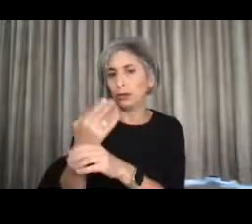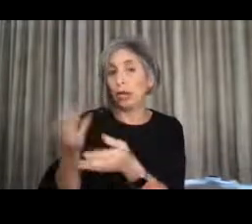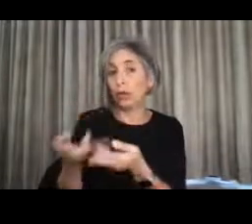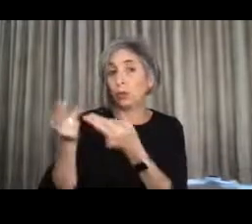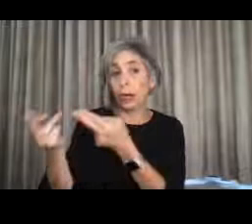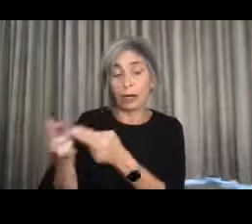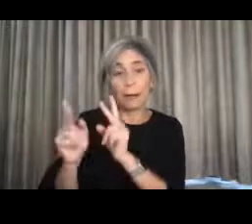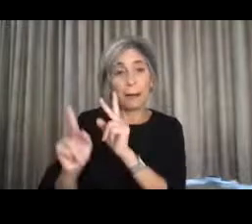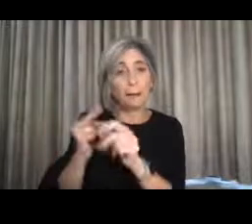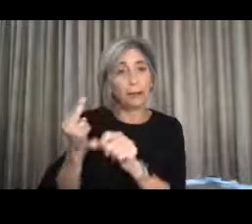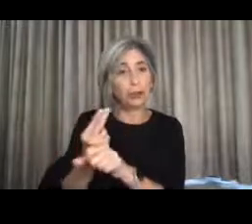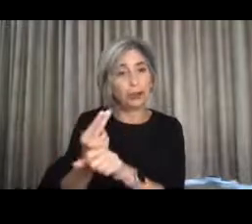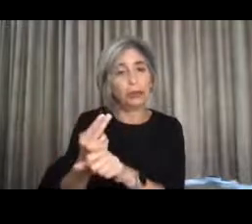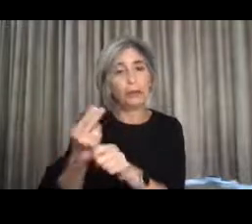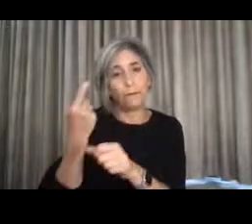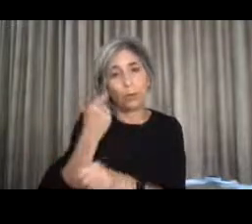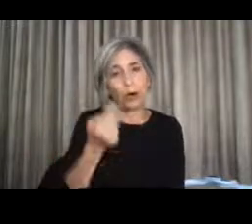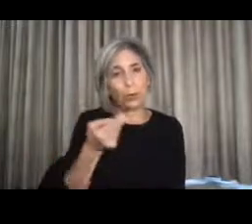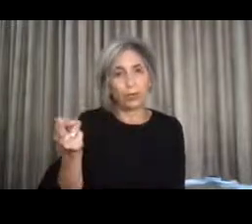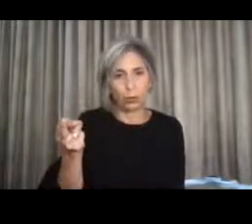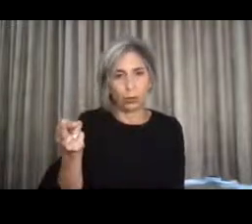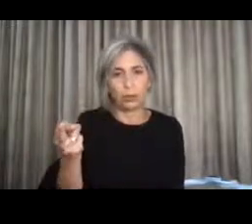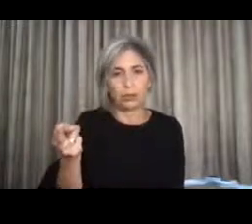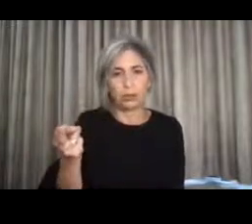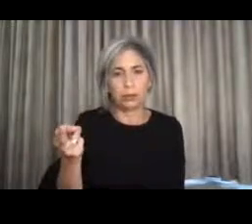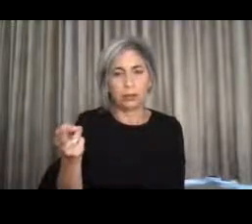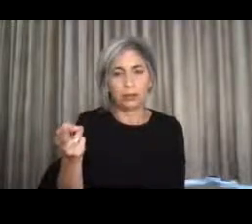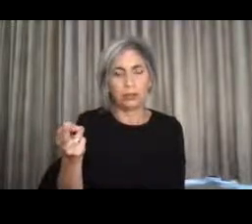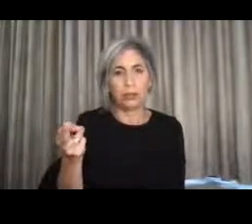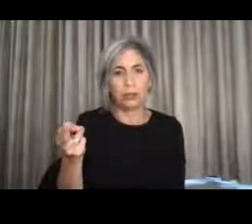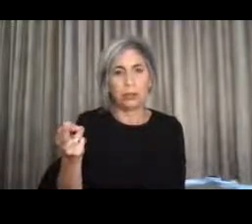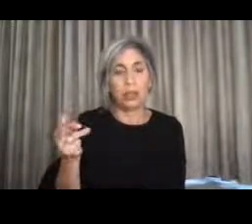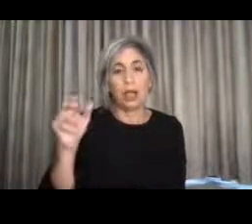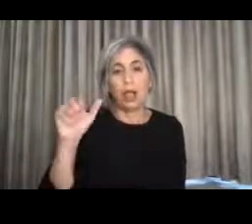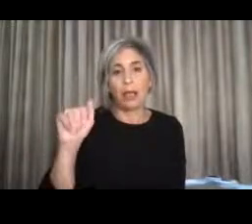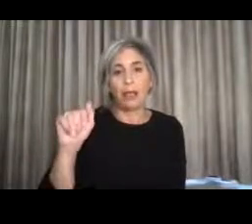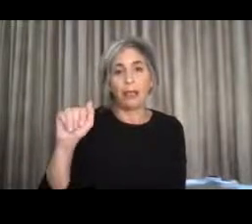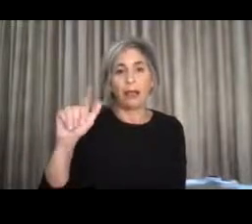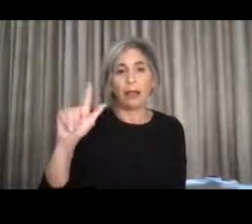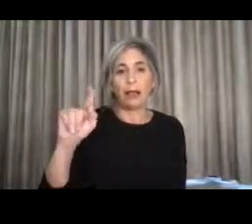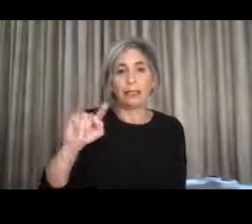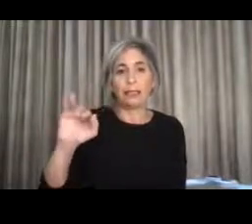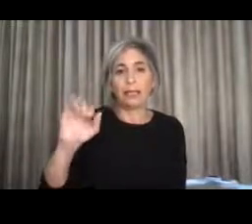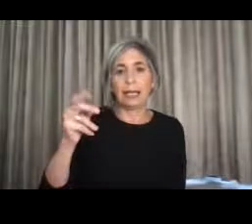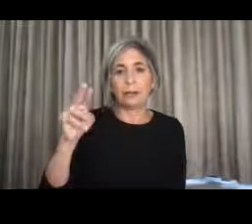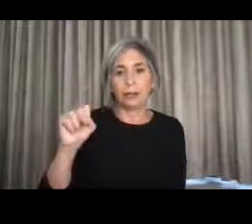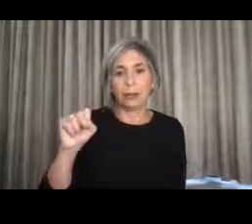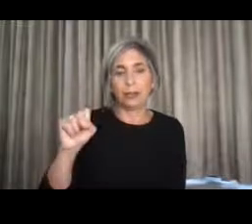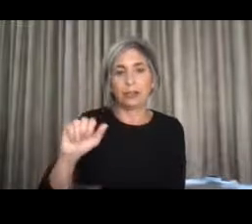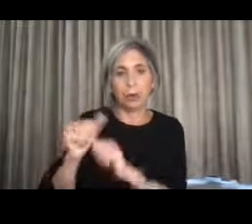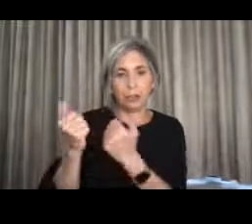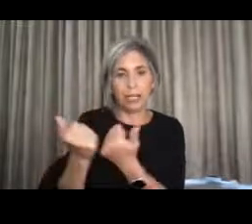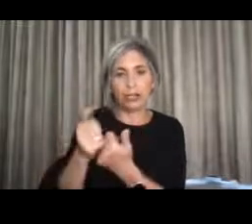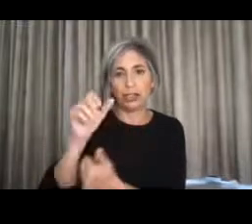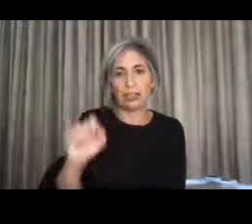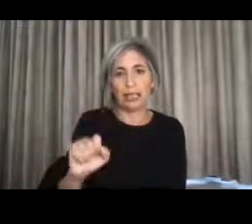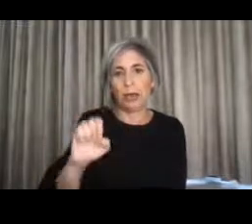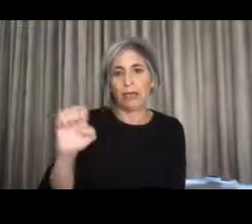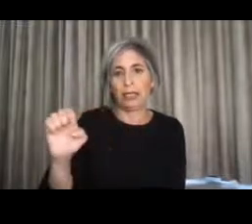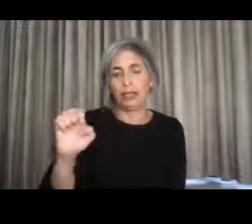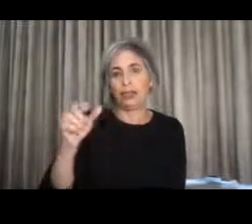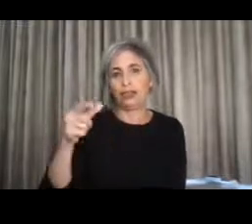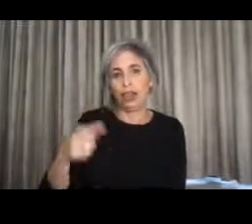to use as resources. They include the Alzheimer's Association, there's a Southeast chapter in Florida.